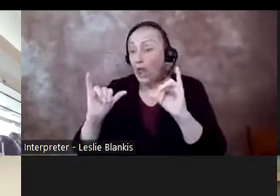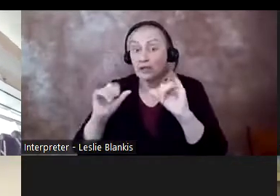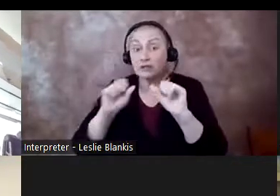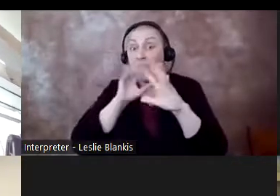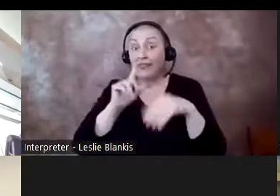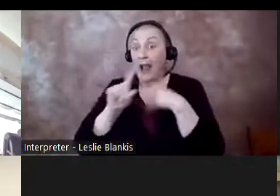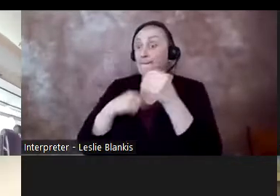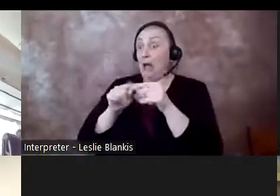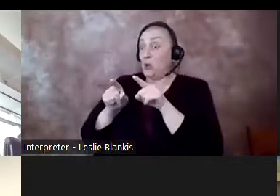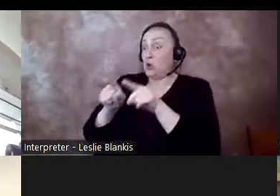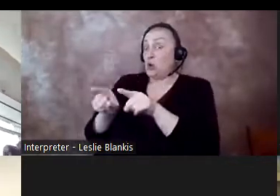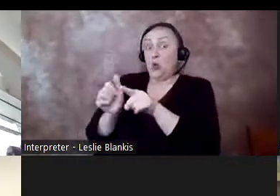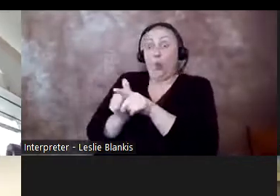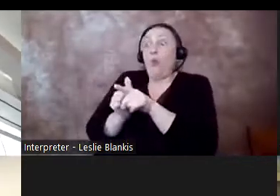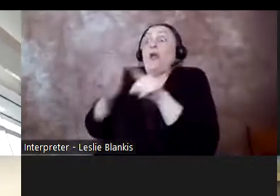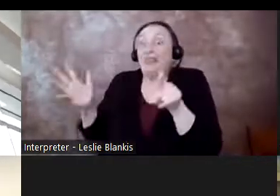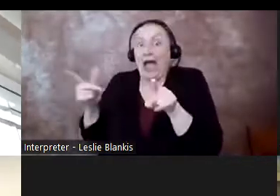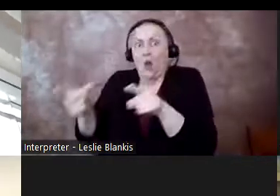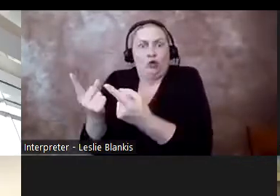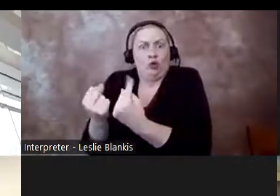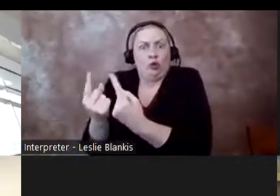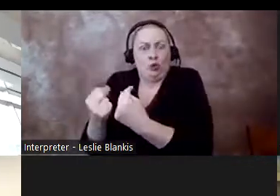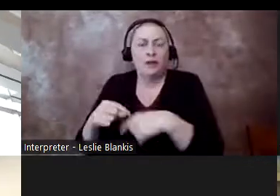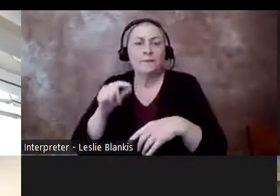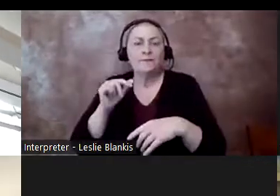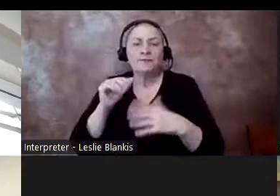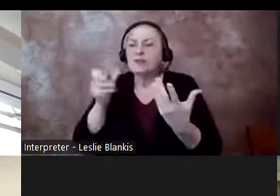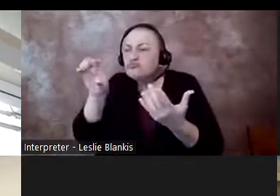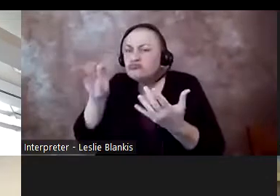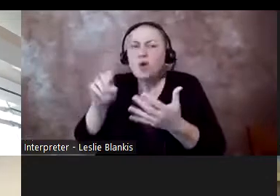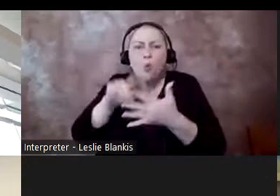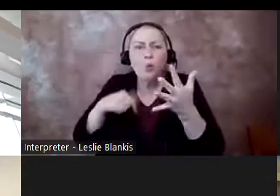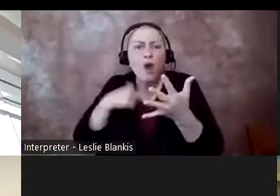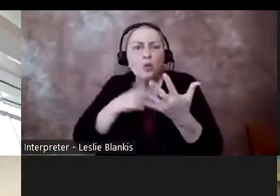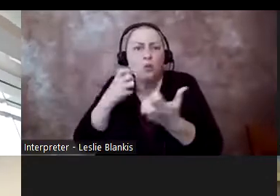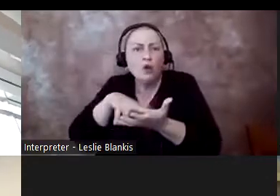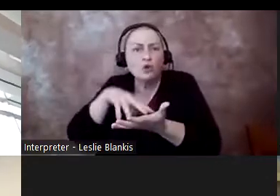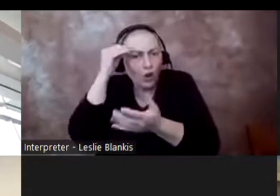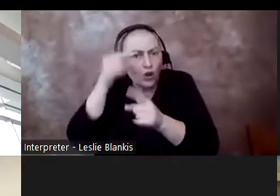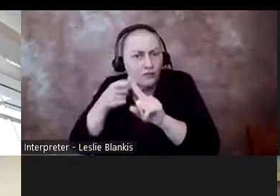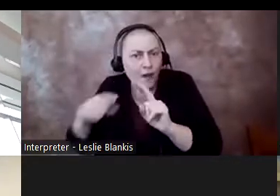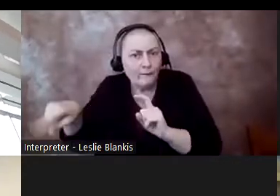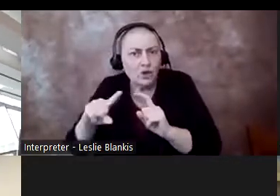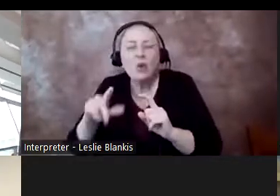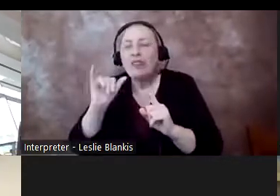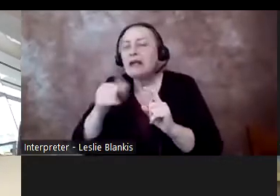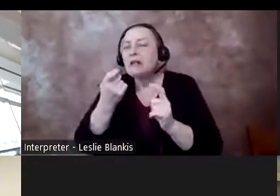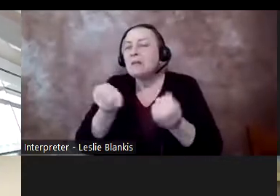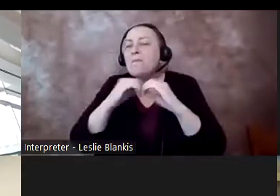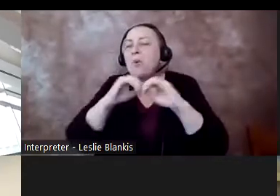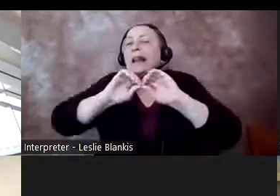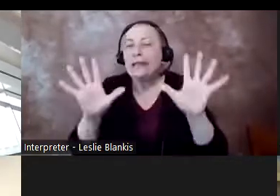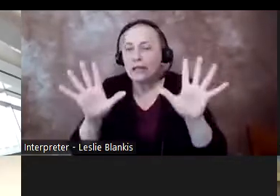is what we would like to learn from you. And then it helps us get a little bit more clear on what we're asking, such